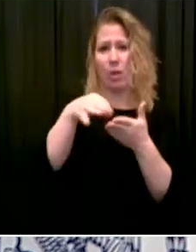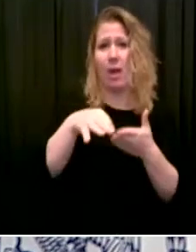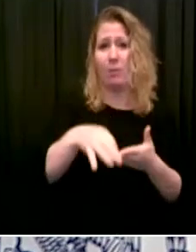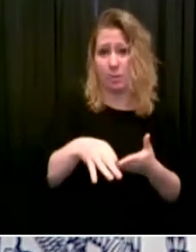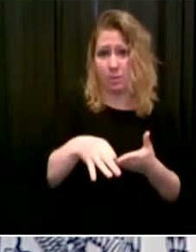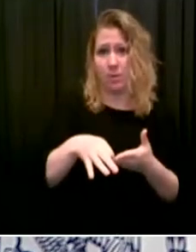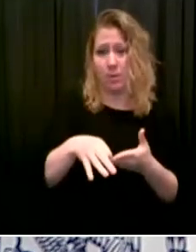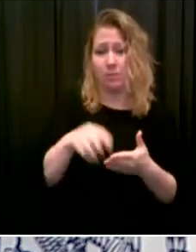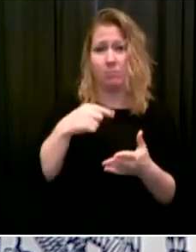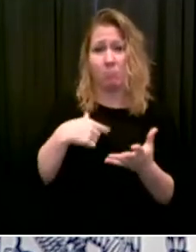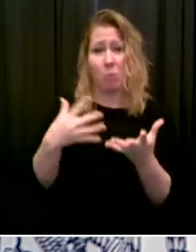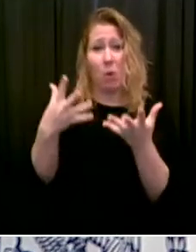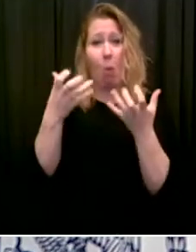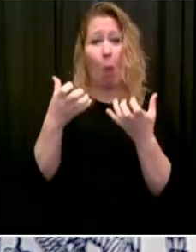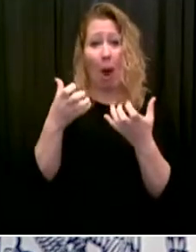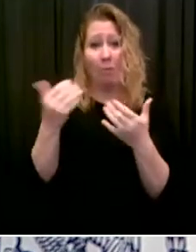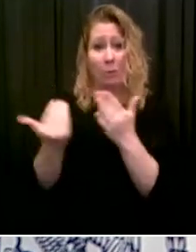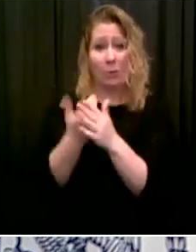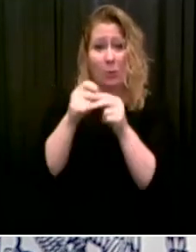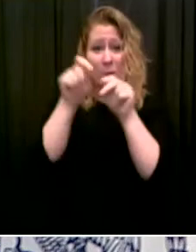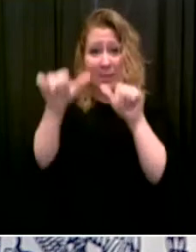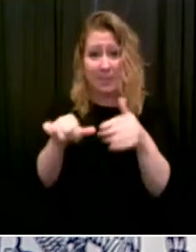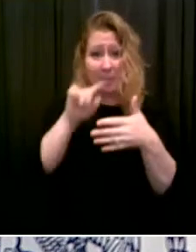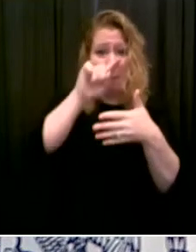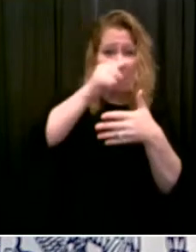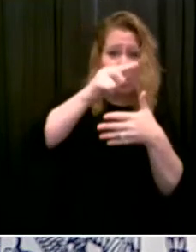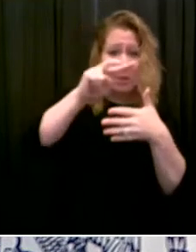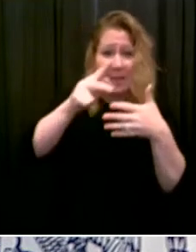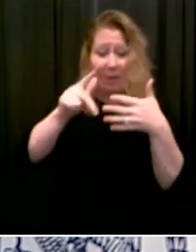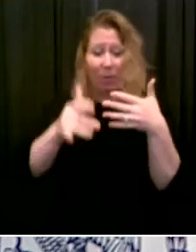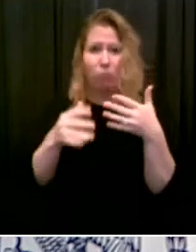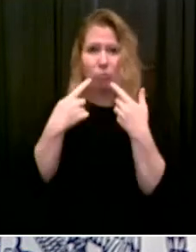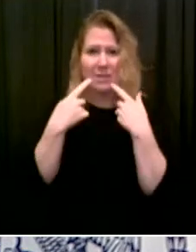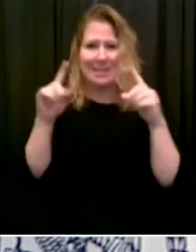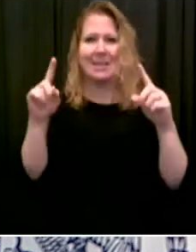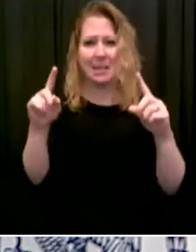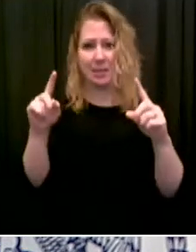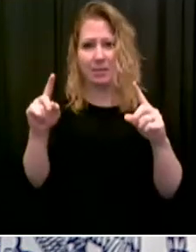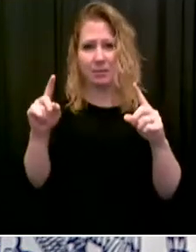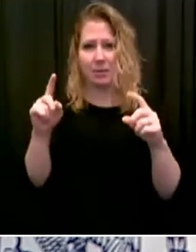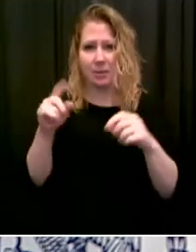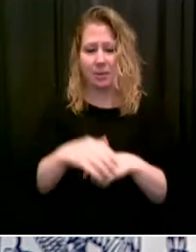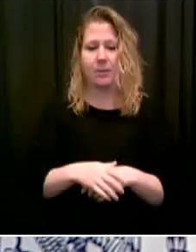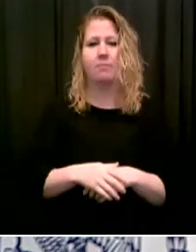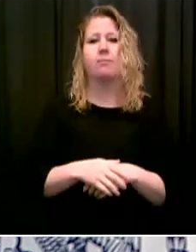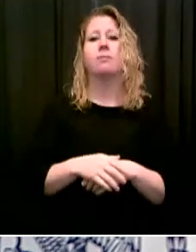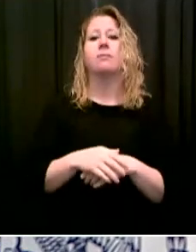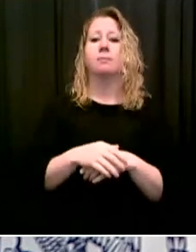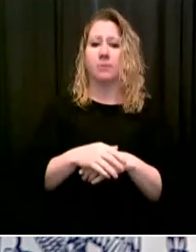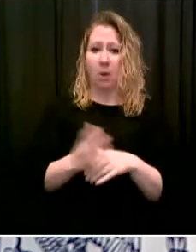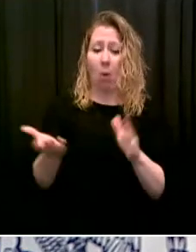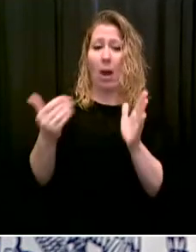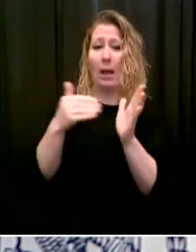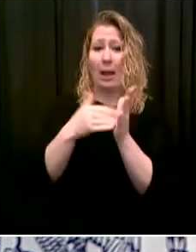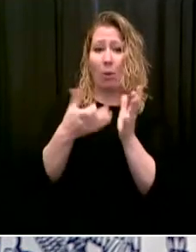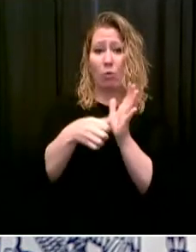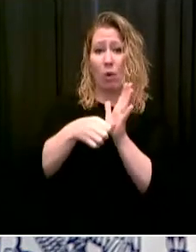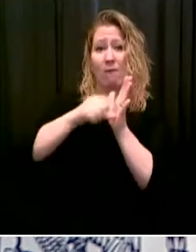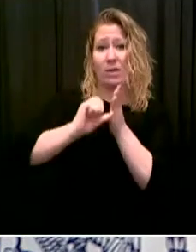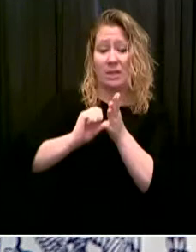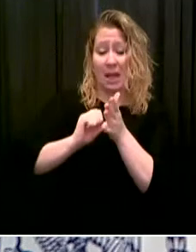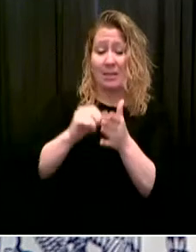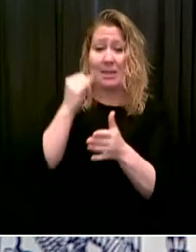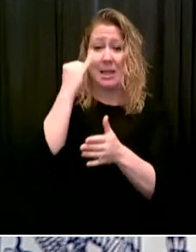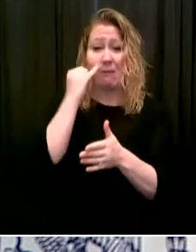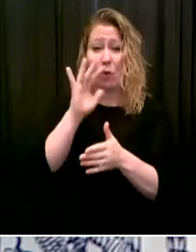able to watch it to see how votes continued to have power even if their first choice didn't win. So that's the way I